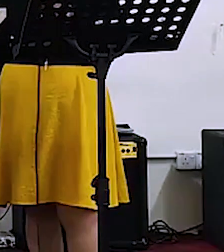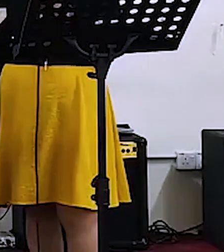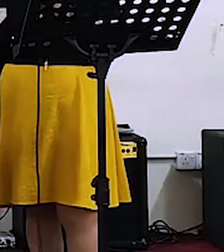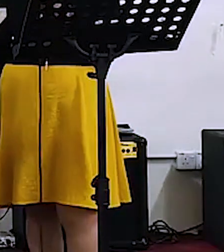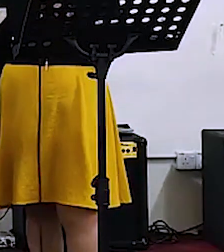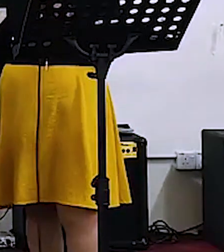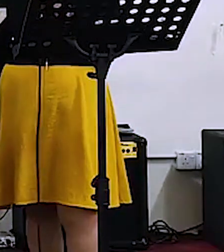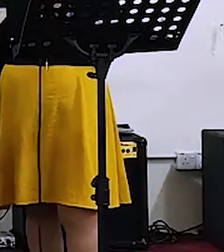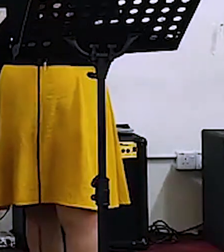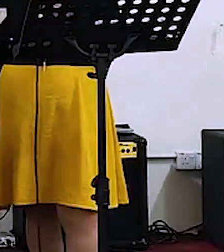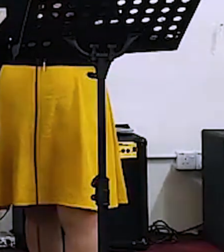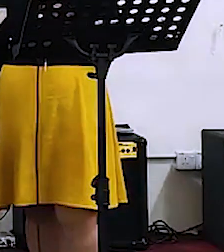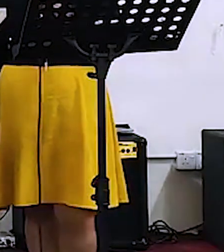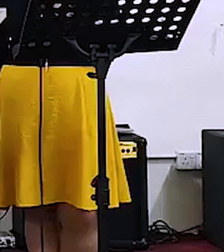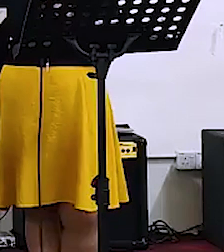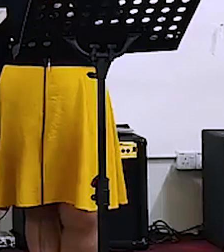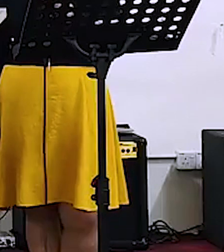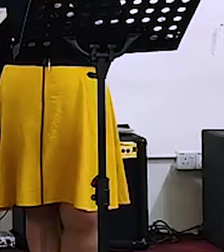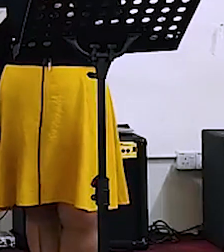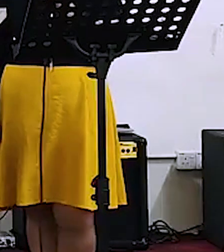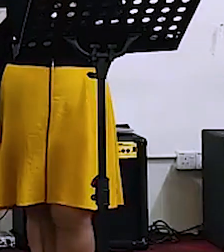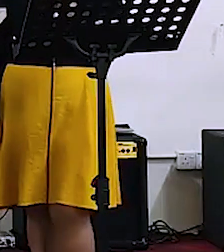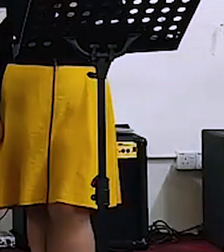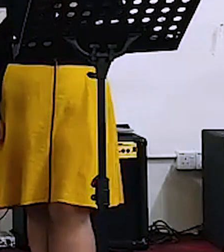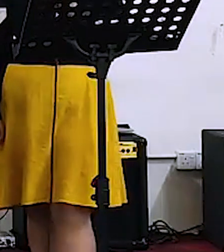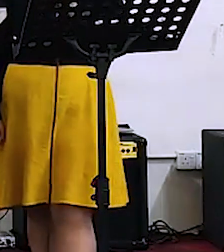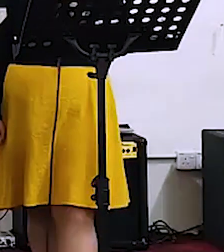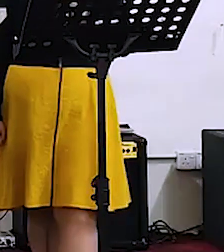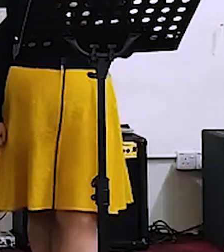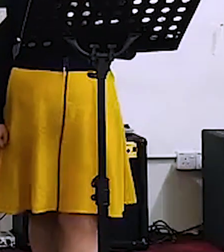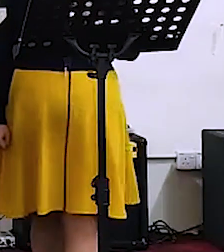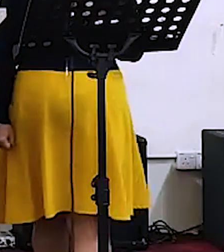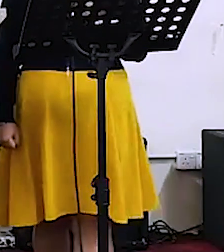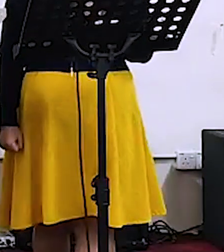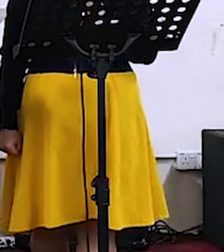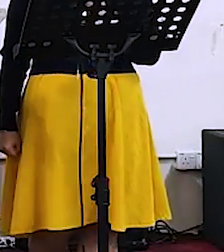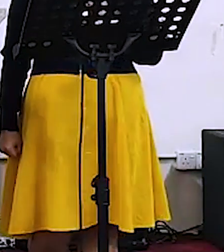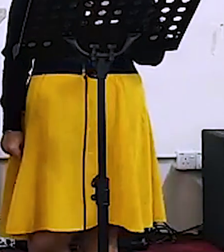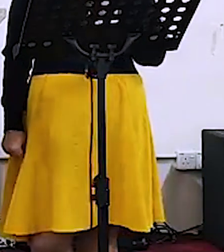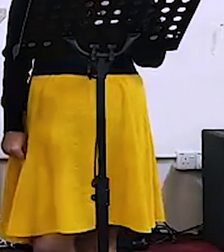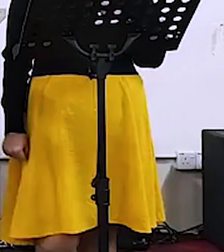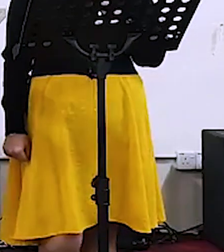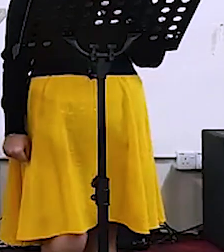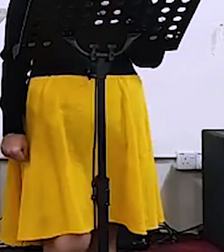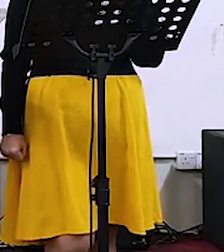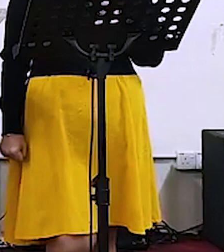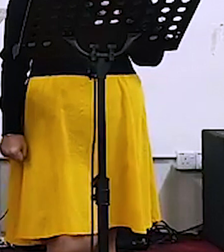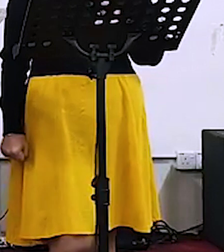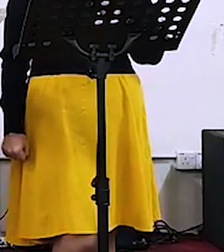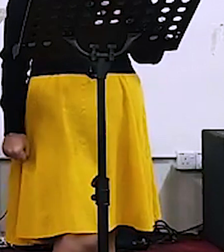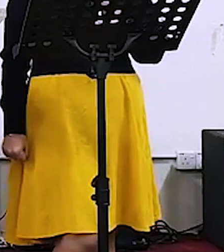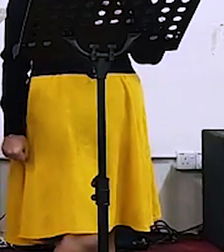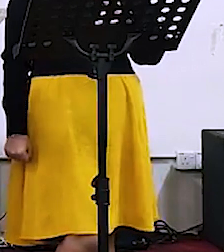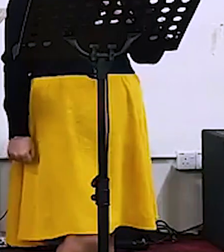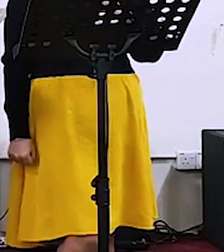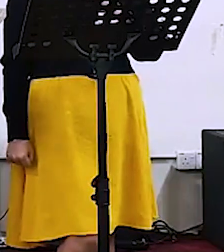supposed to receive, but we are not getting. So that's mercy. So know the difference between grace and mercy. They mean the same thing, then there will be just one word. But the word of